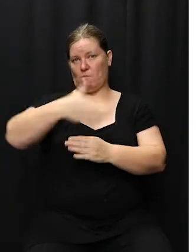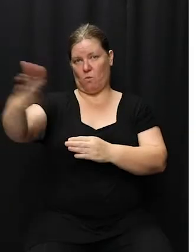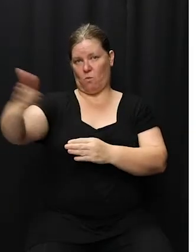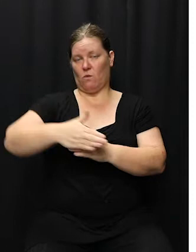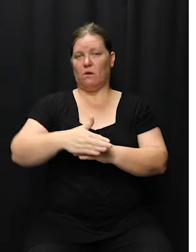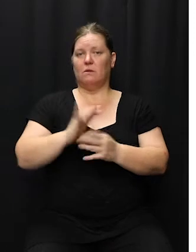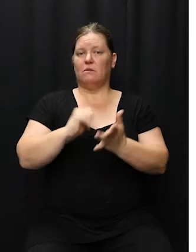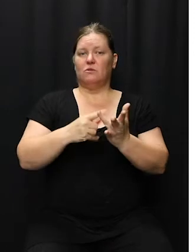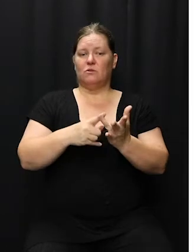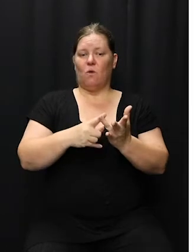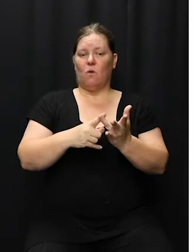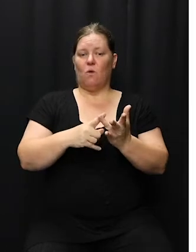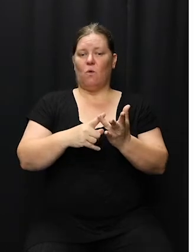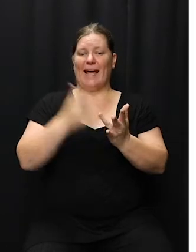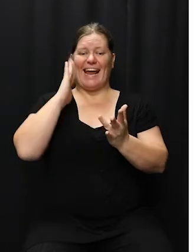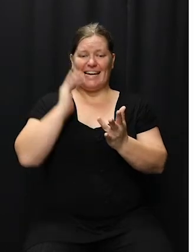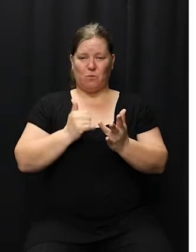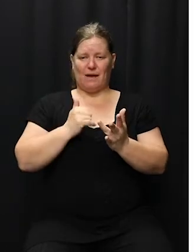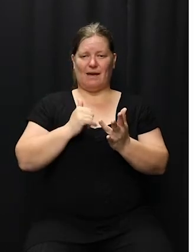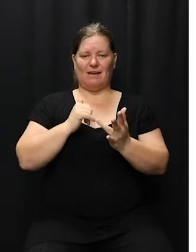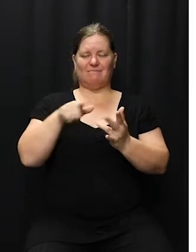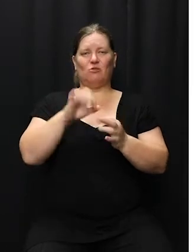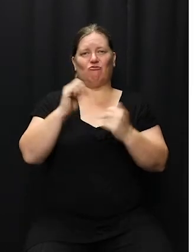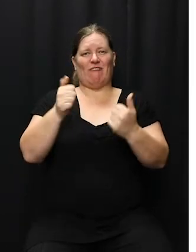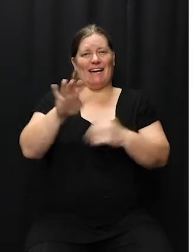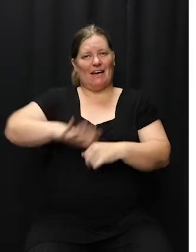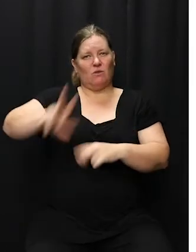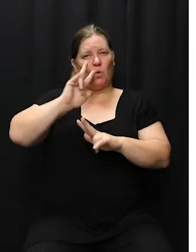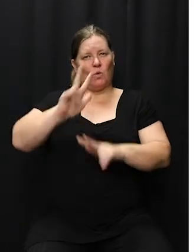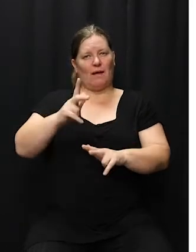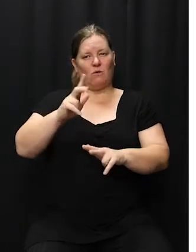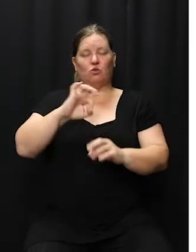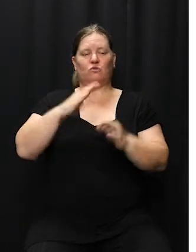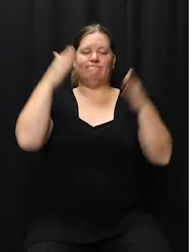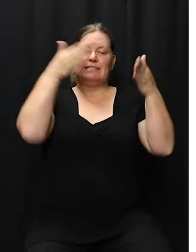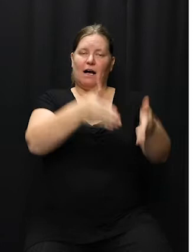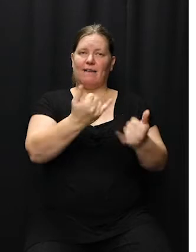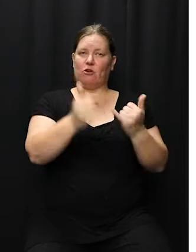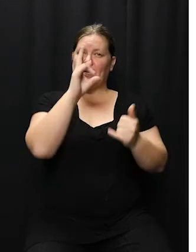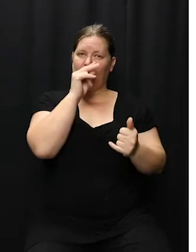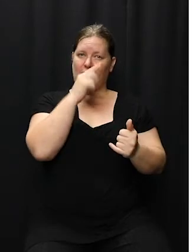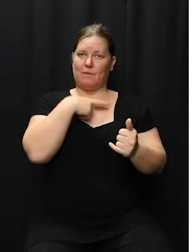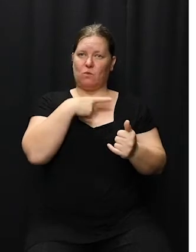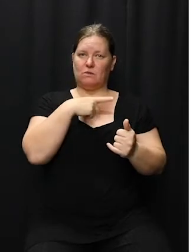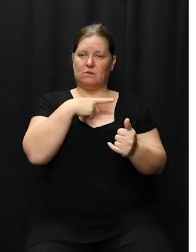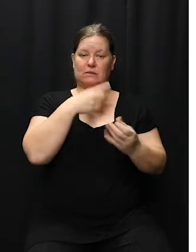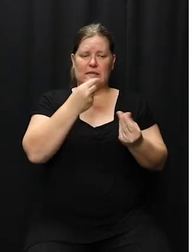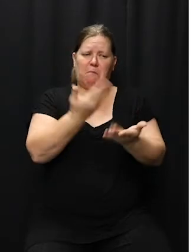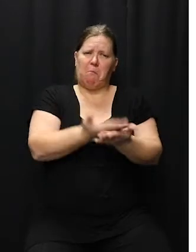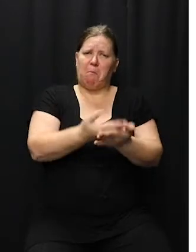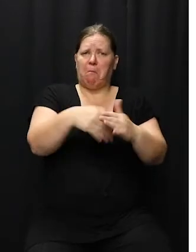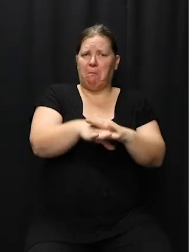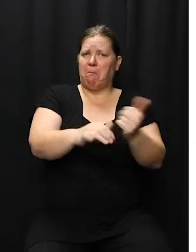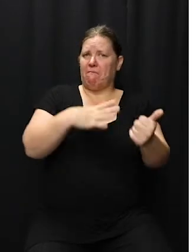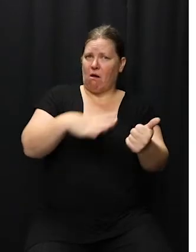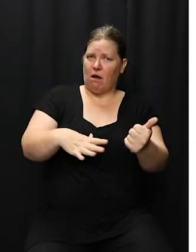So it's not really a great area to be looking at, to focus on that with young children. You know, it's not that they